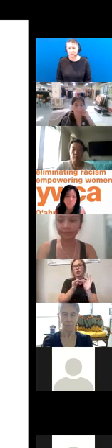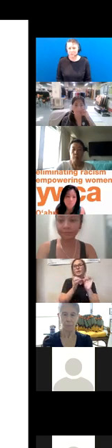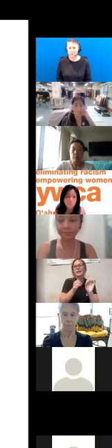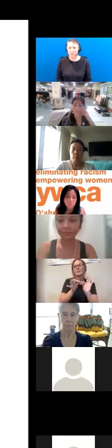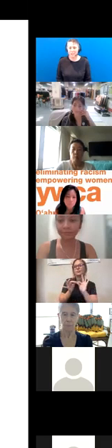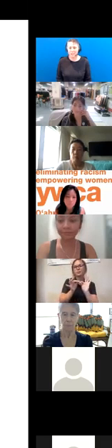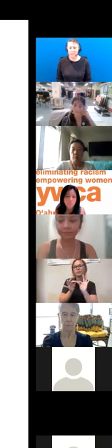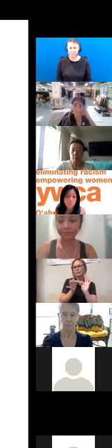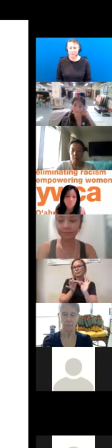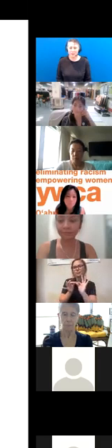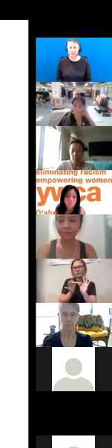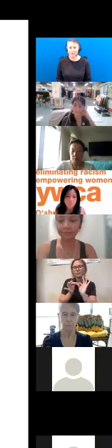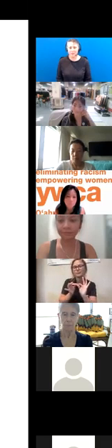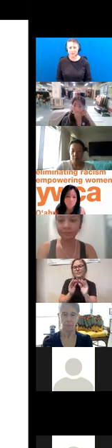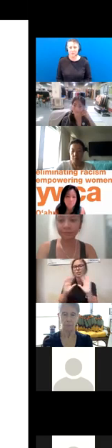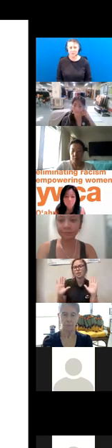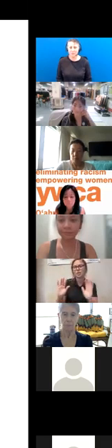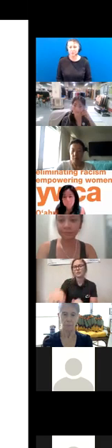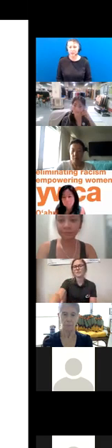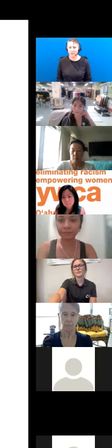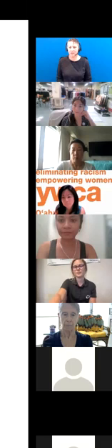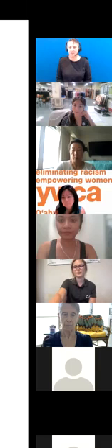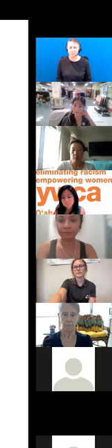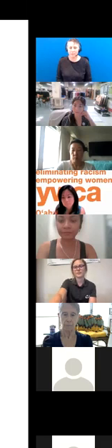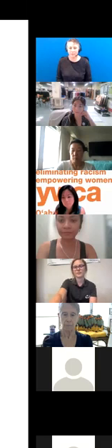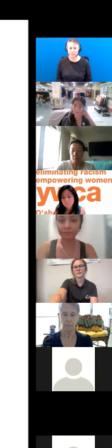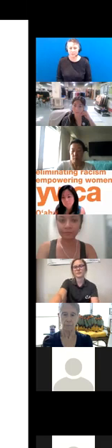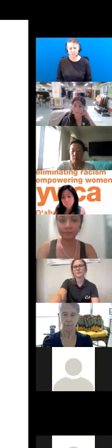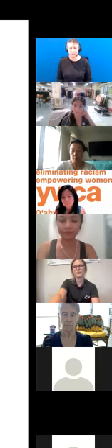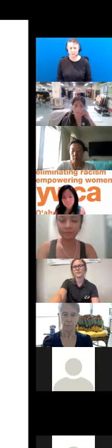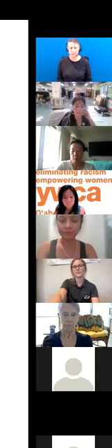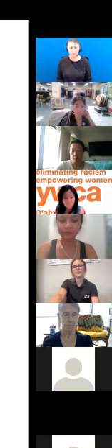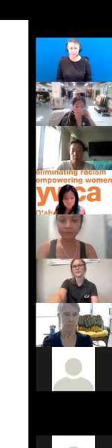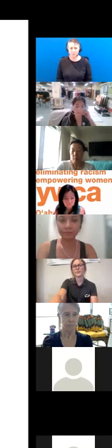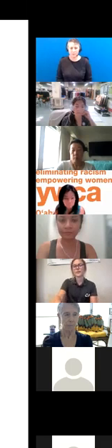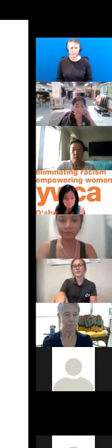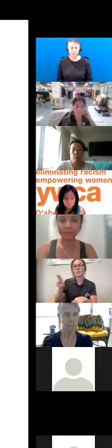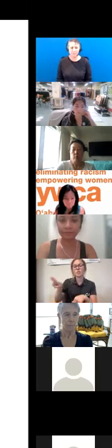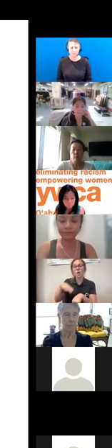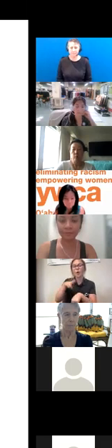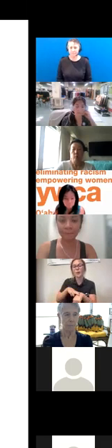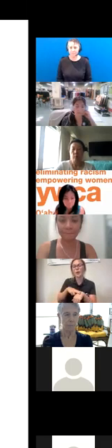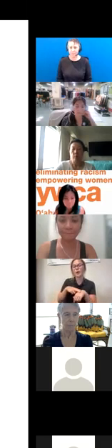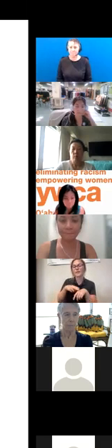person in the room is talking at the same time, and that way the interpreter can be clear about what's said.